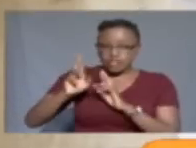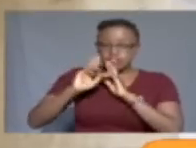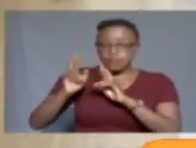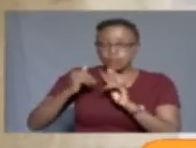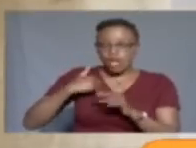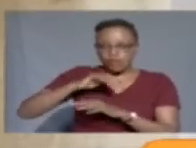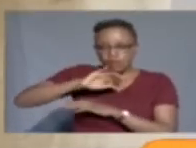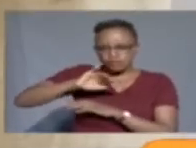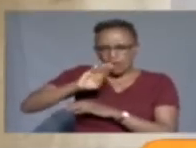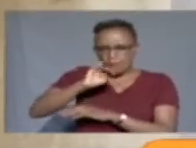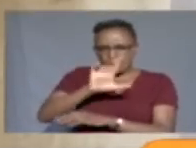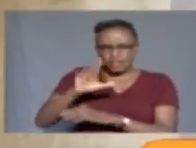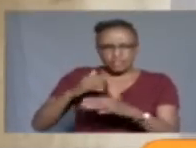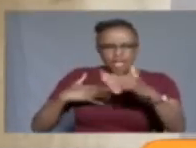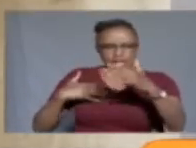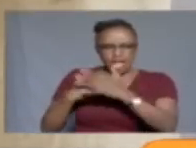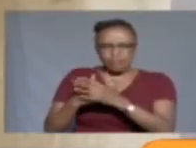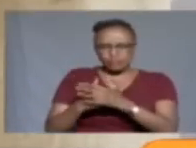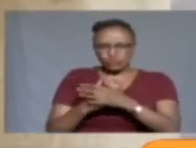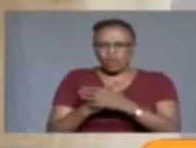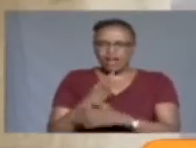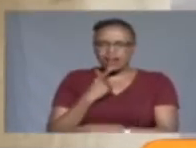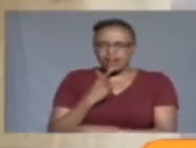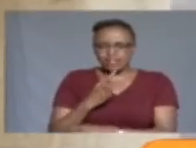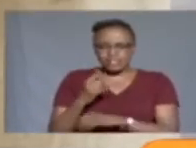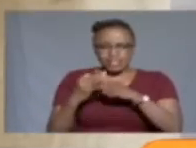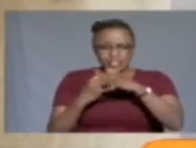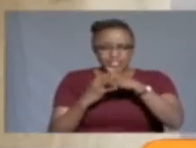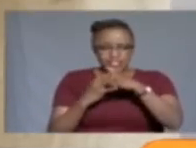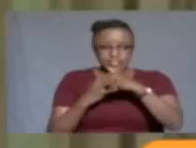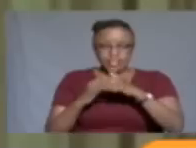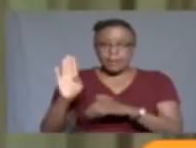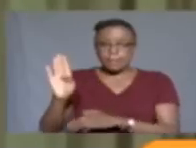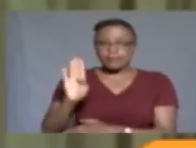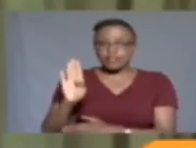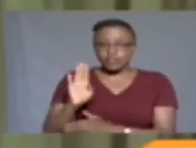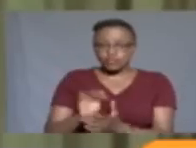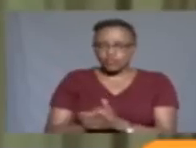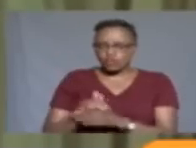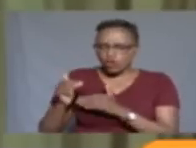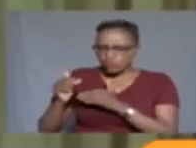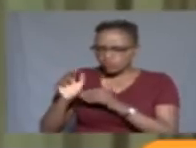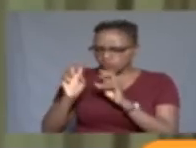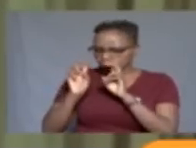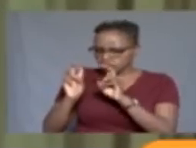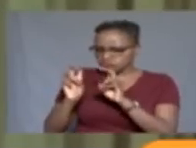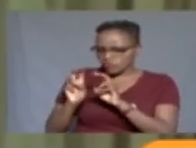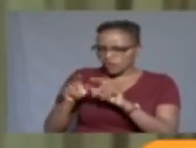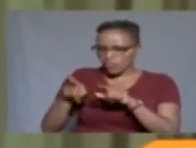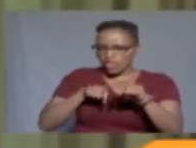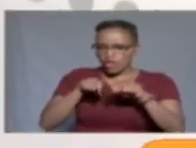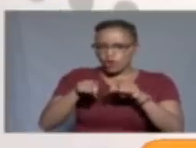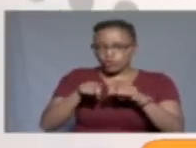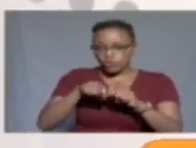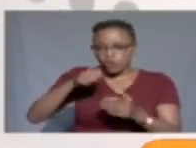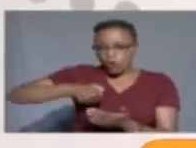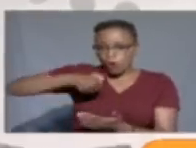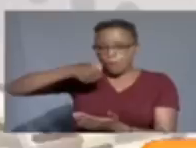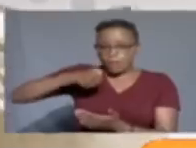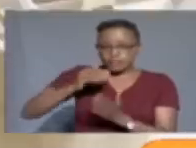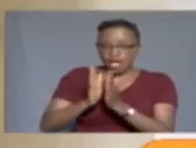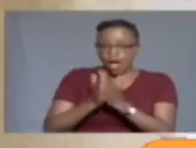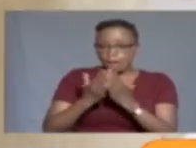pending bills amounting to a staggering 108 billion shillings. A closer look at the Controller of Budget books,